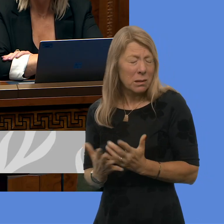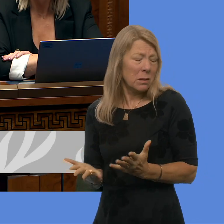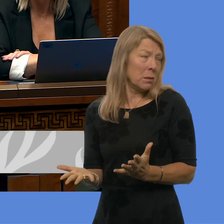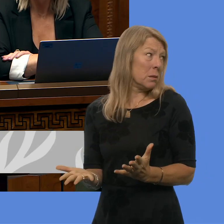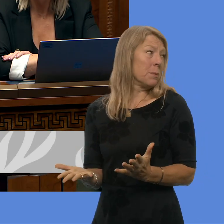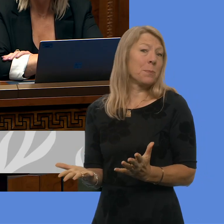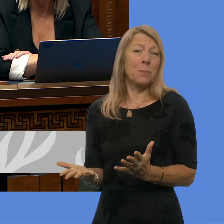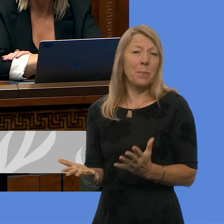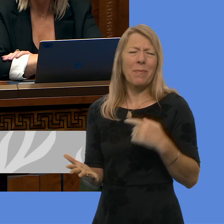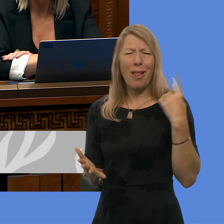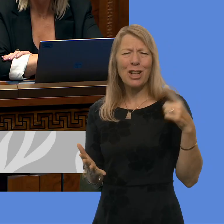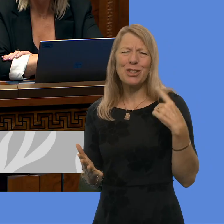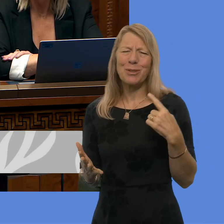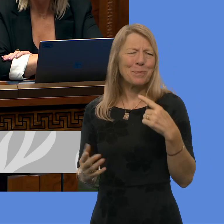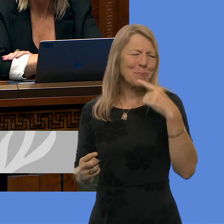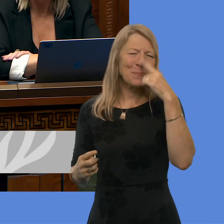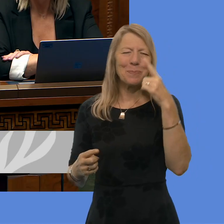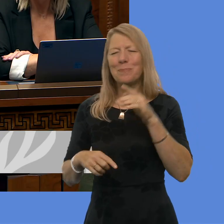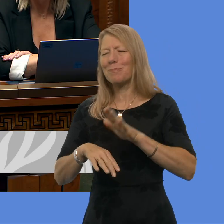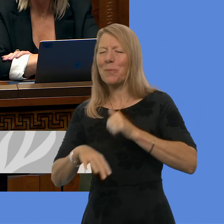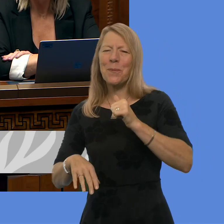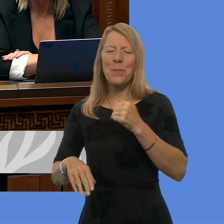to wine and dine the President of the United States